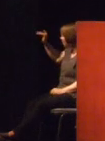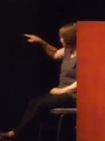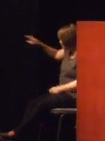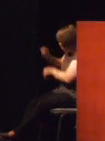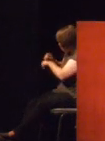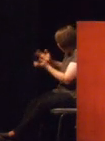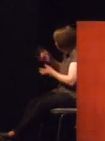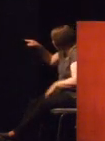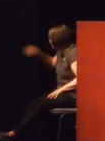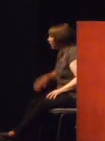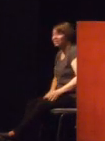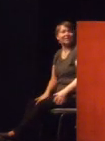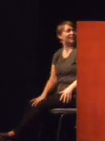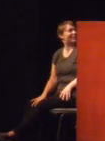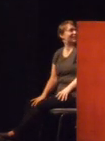said, "Yes."